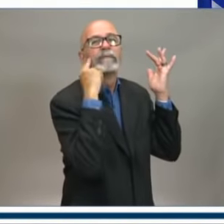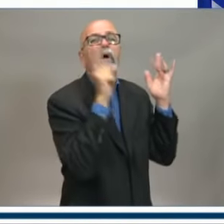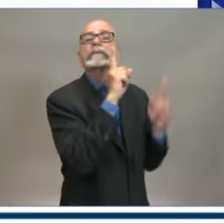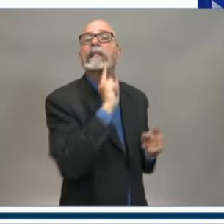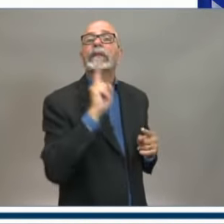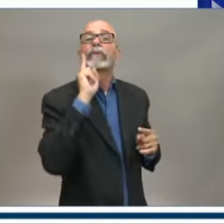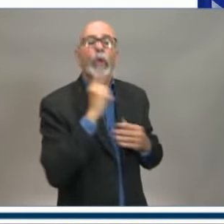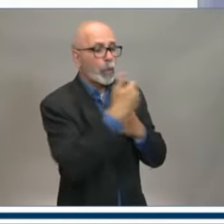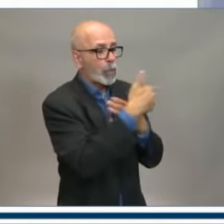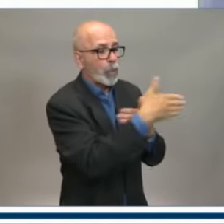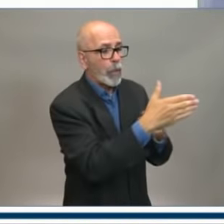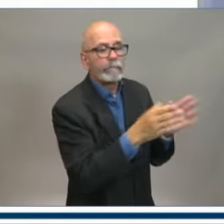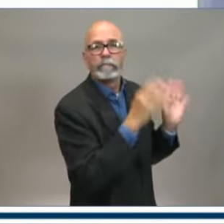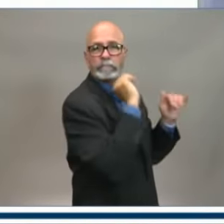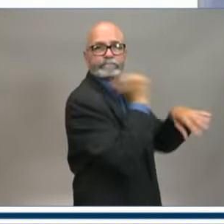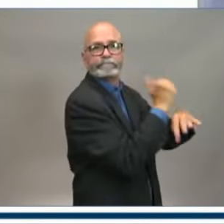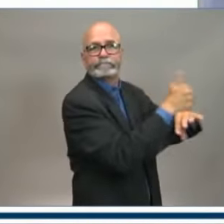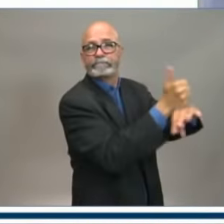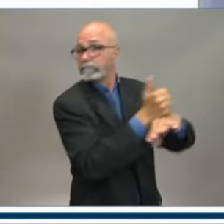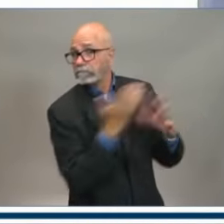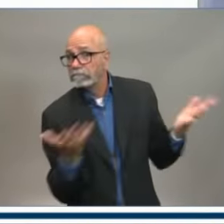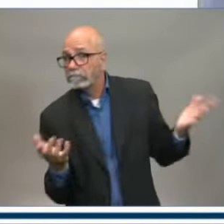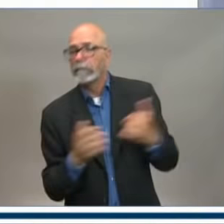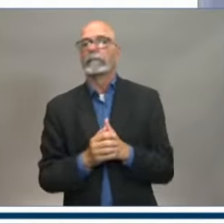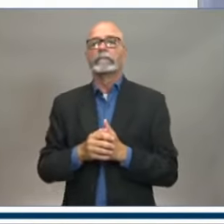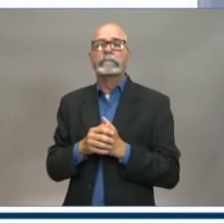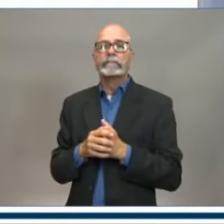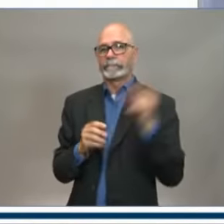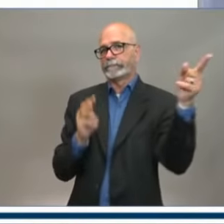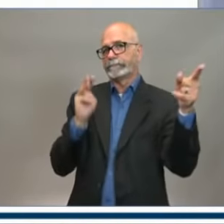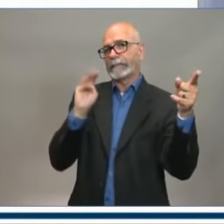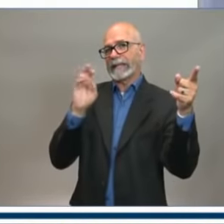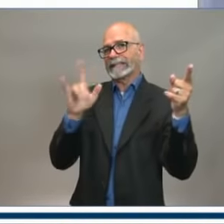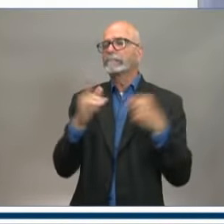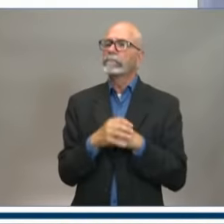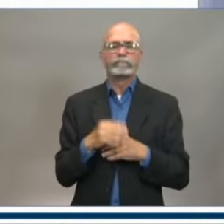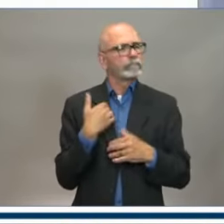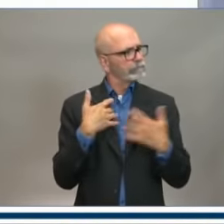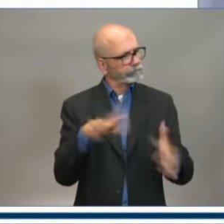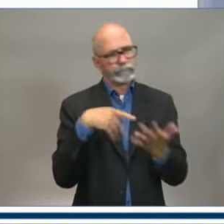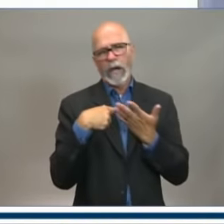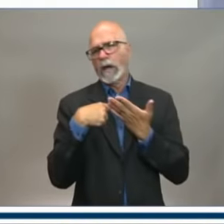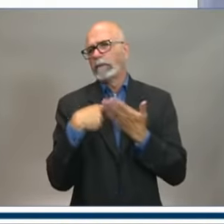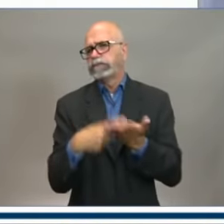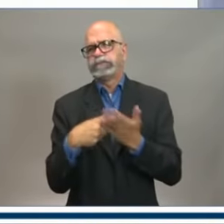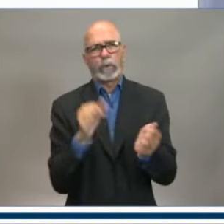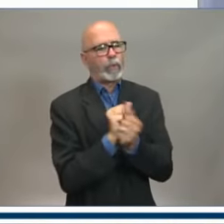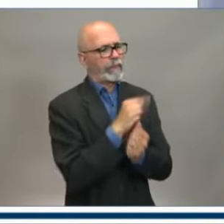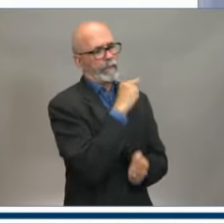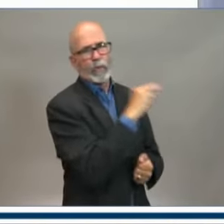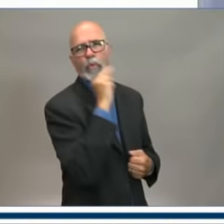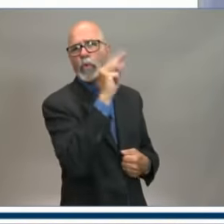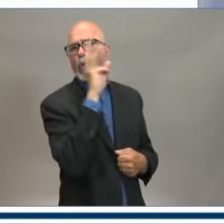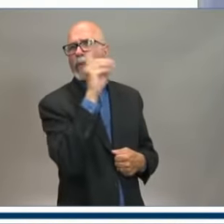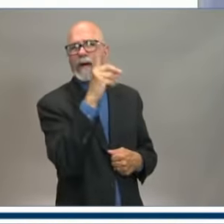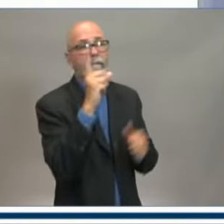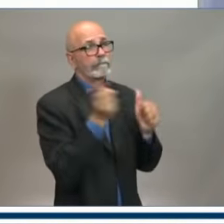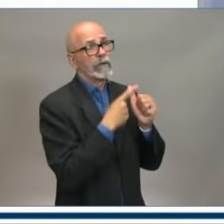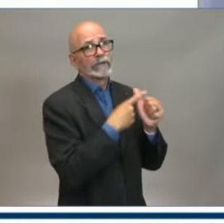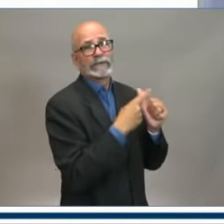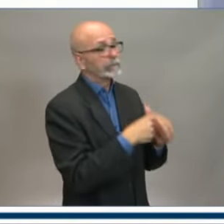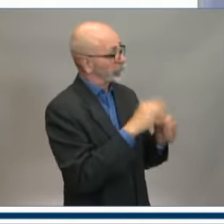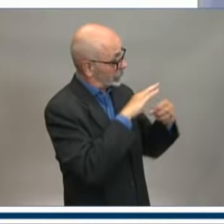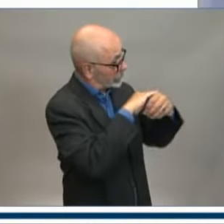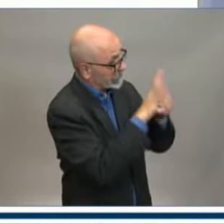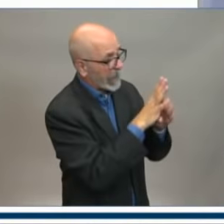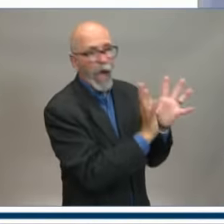We're working with Northwood to continue to make sure we eradicate this virus. Prior to this